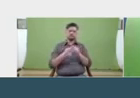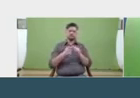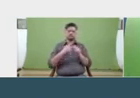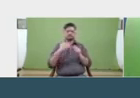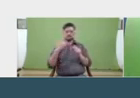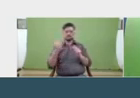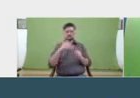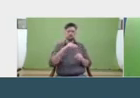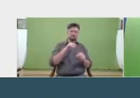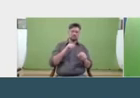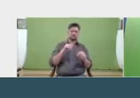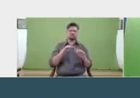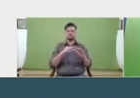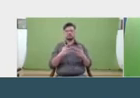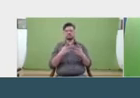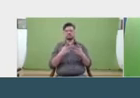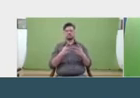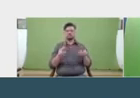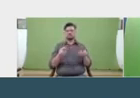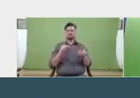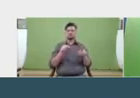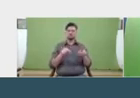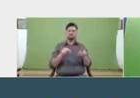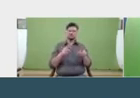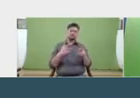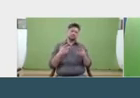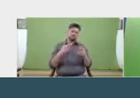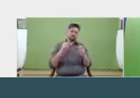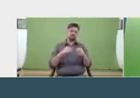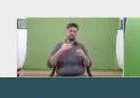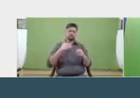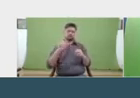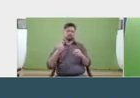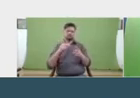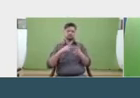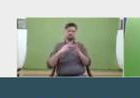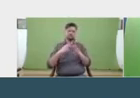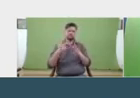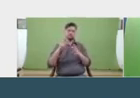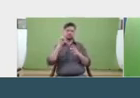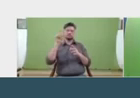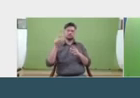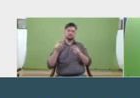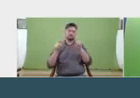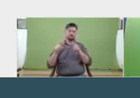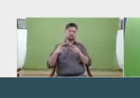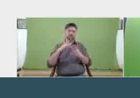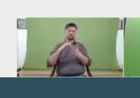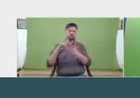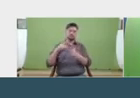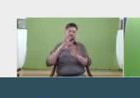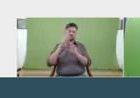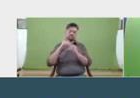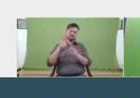sound and that situates the the pronouns and everything so basically it's just one sign but i